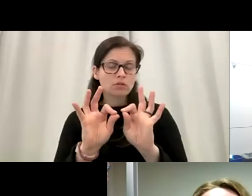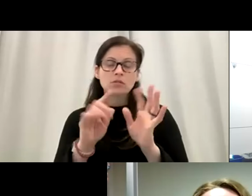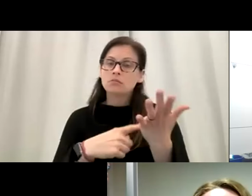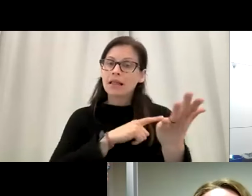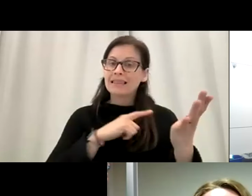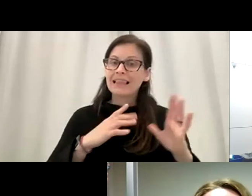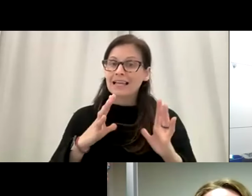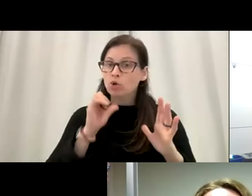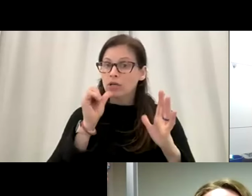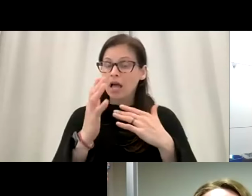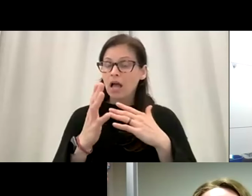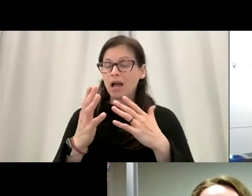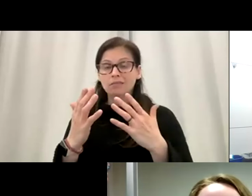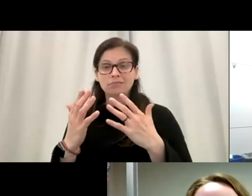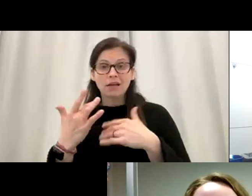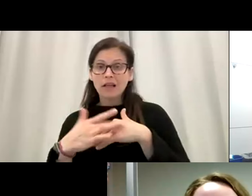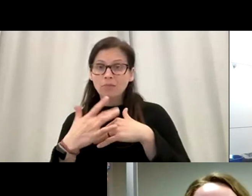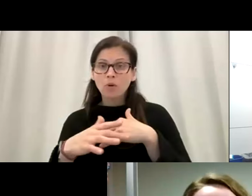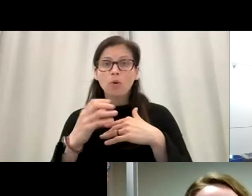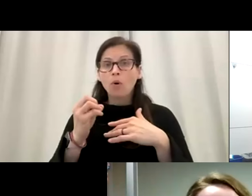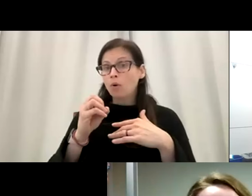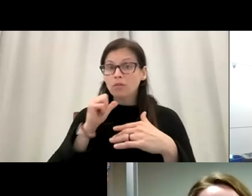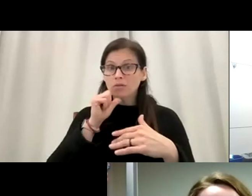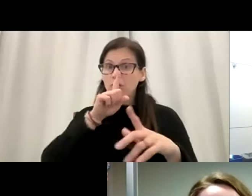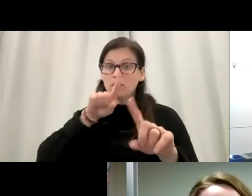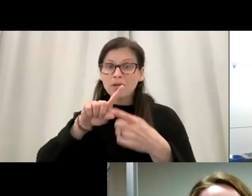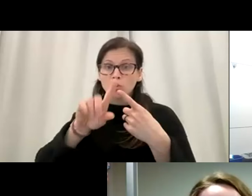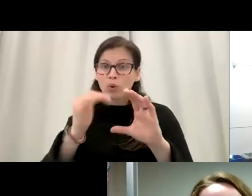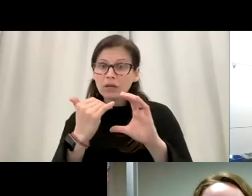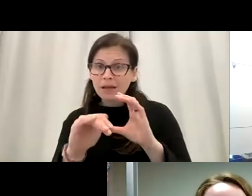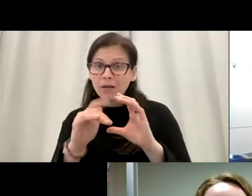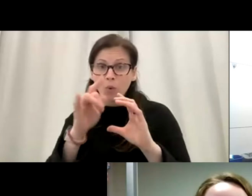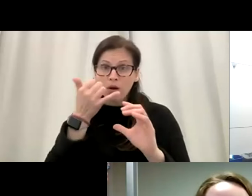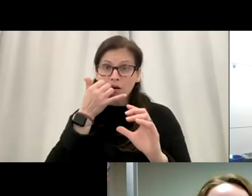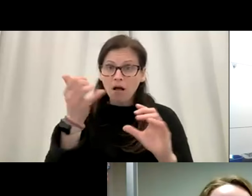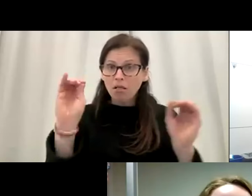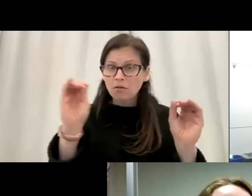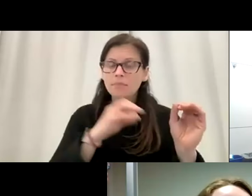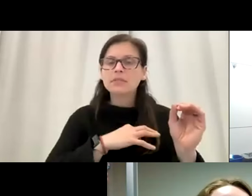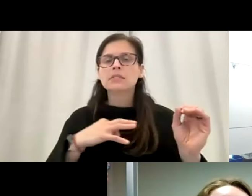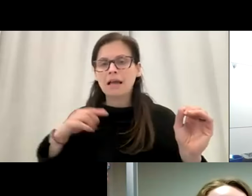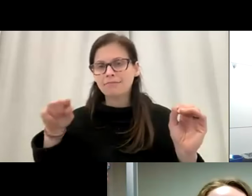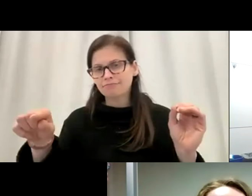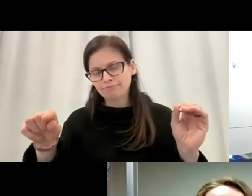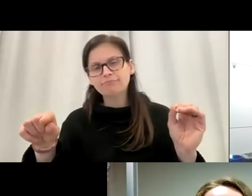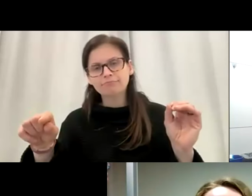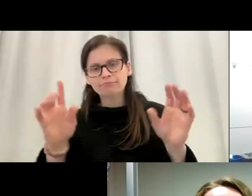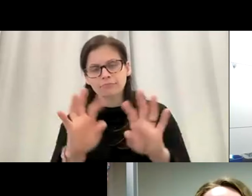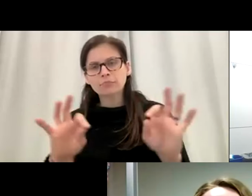may not be the person responding to your email or your call, but the staff is very much the lifeline of the